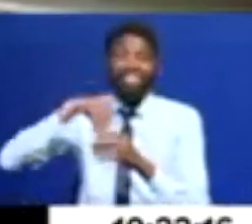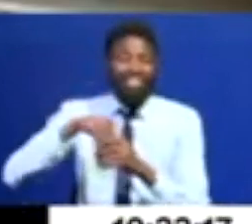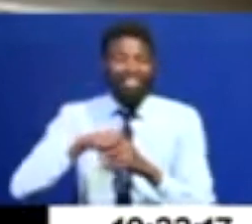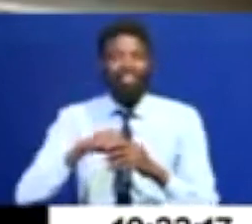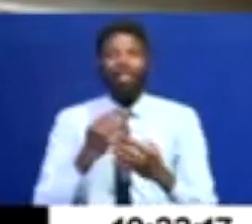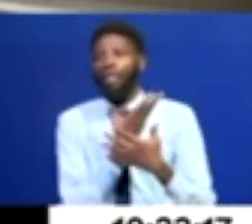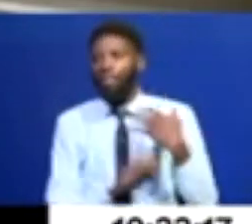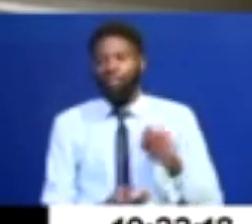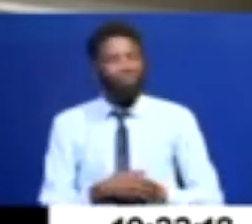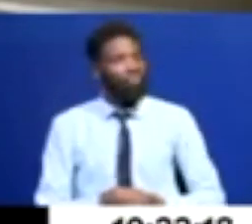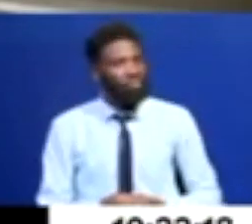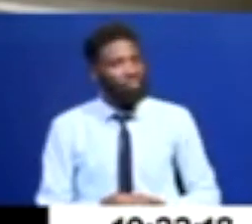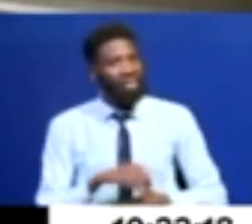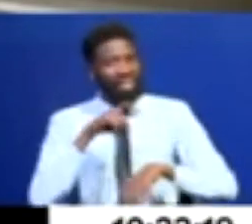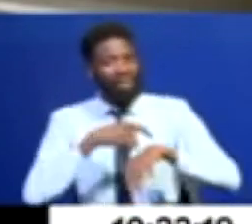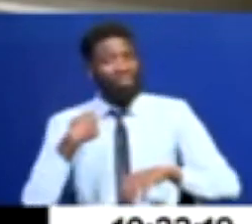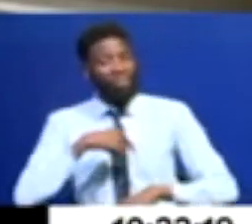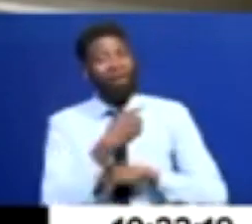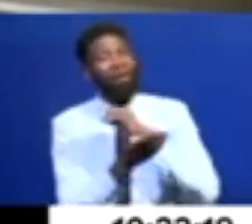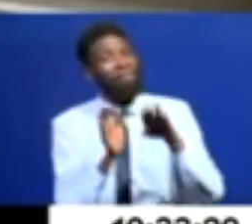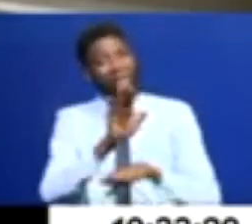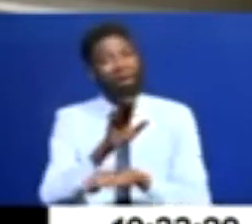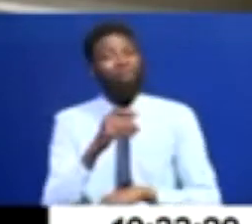back, I also want to hear your thoughts around